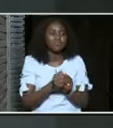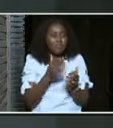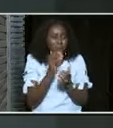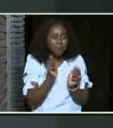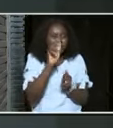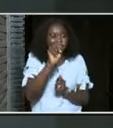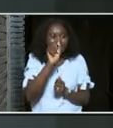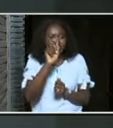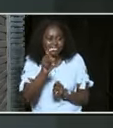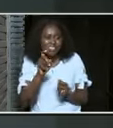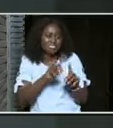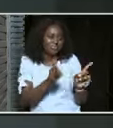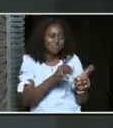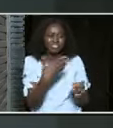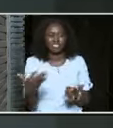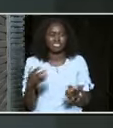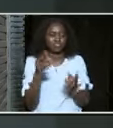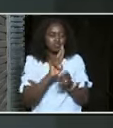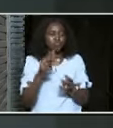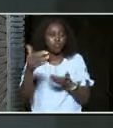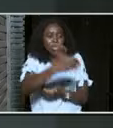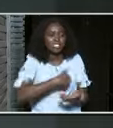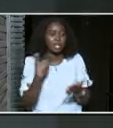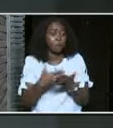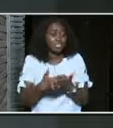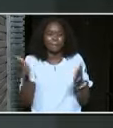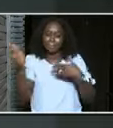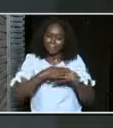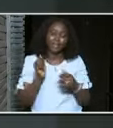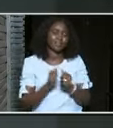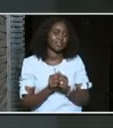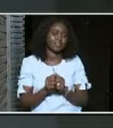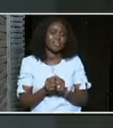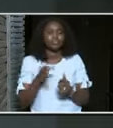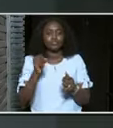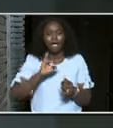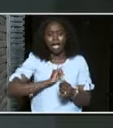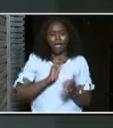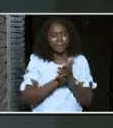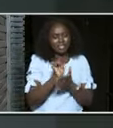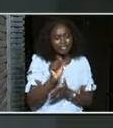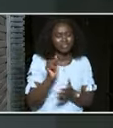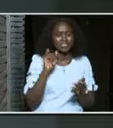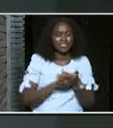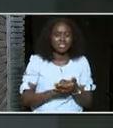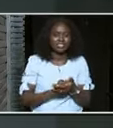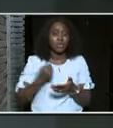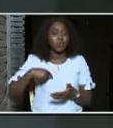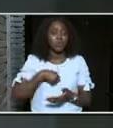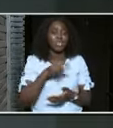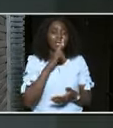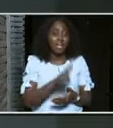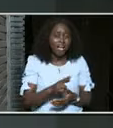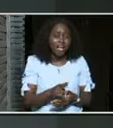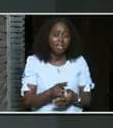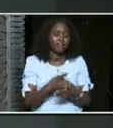many decades, but many of them have very little to show. So I believe that we are interested